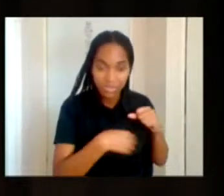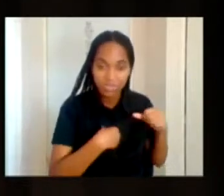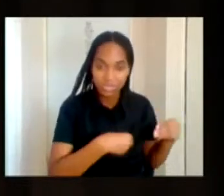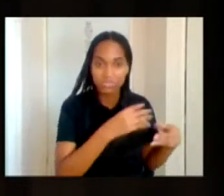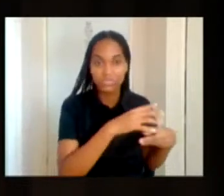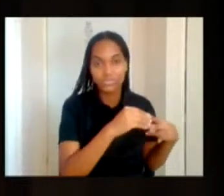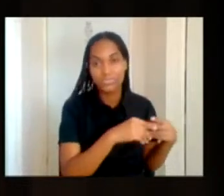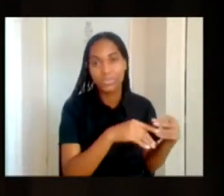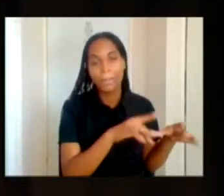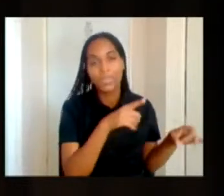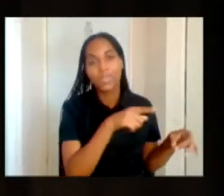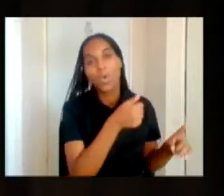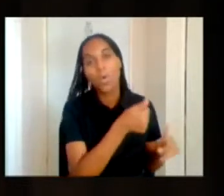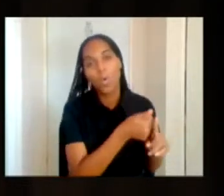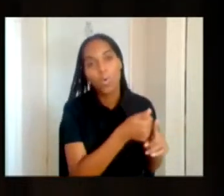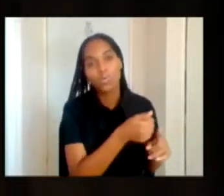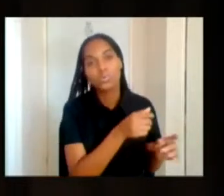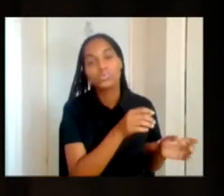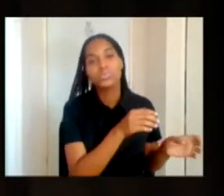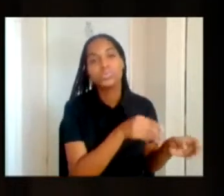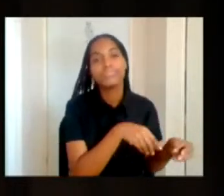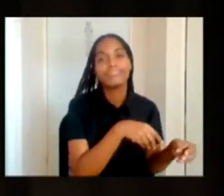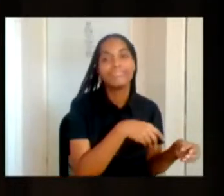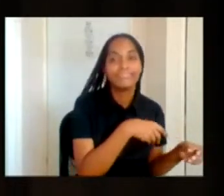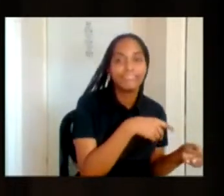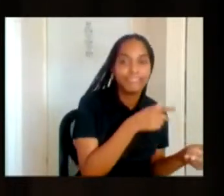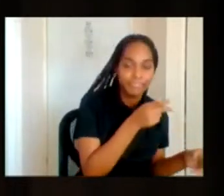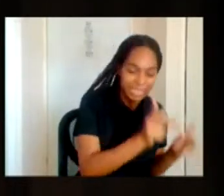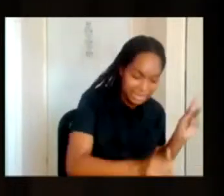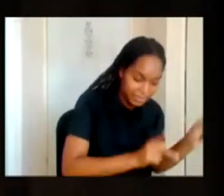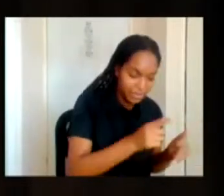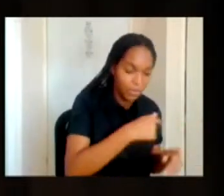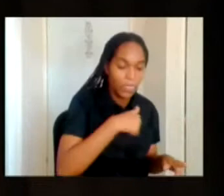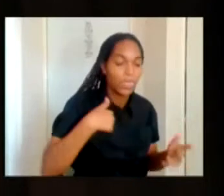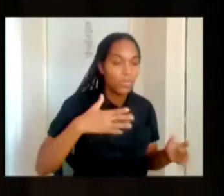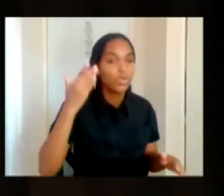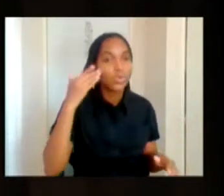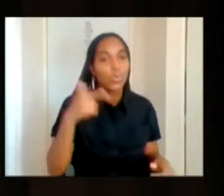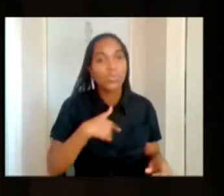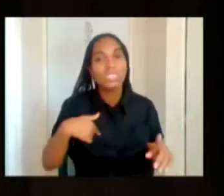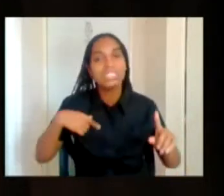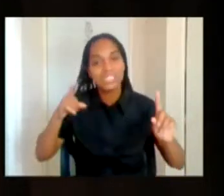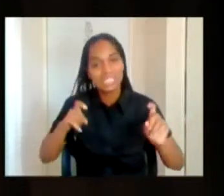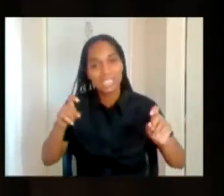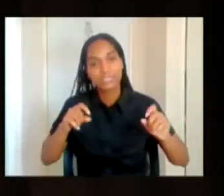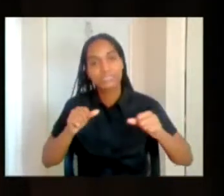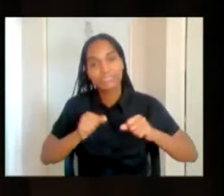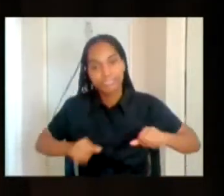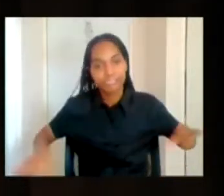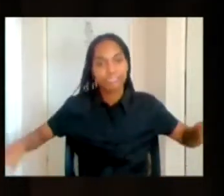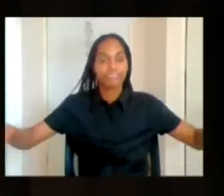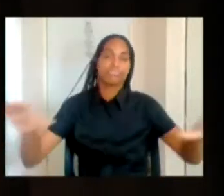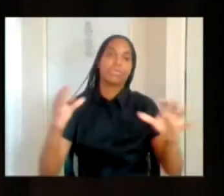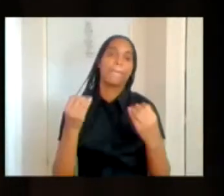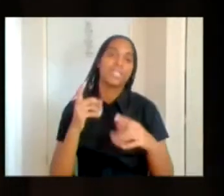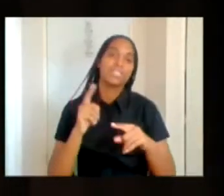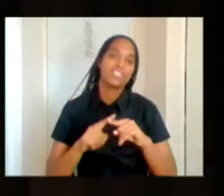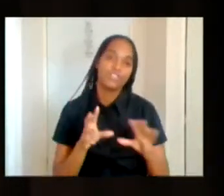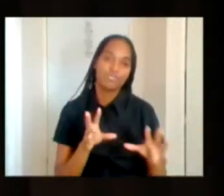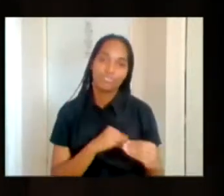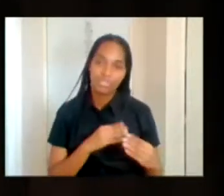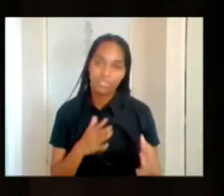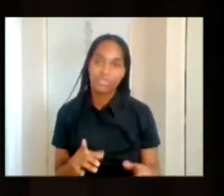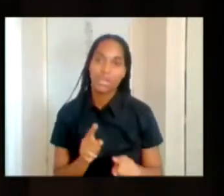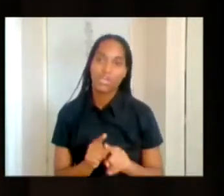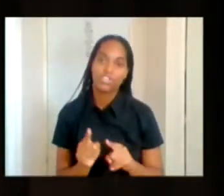vendors and their own suppliers. But we know that we have tested this across multiple receivers and across